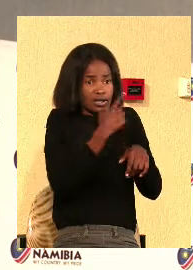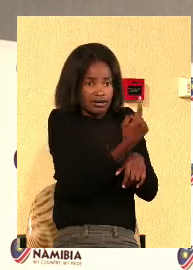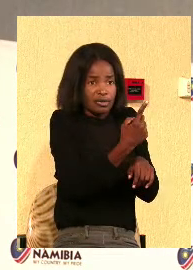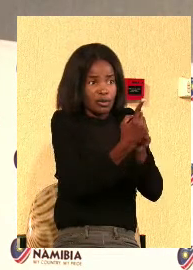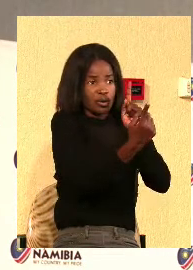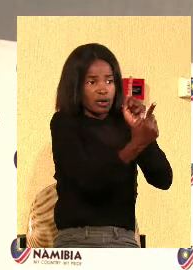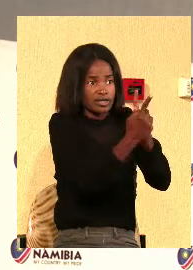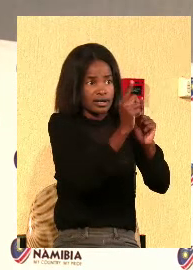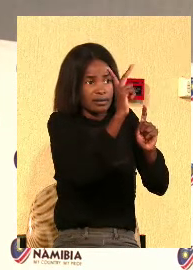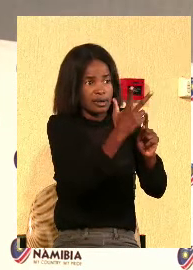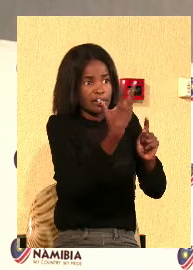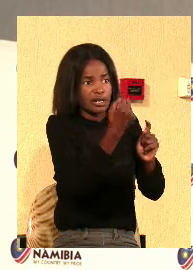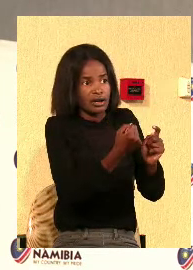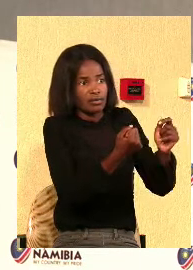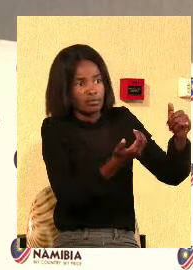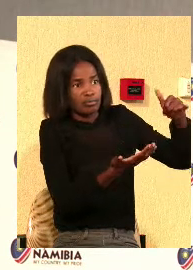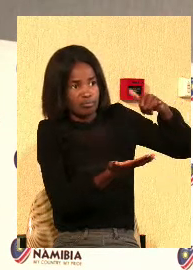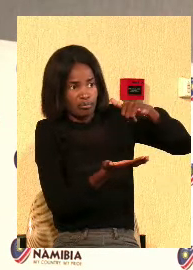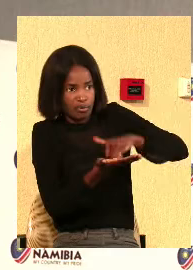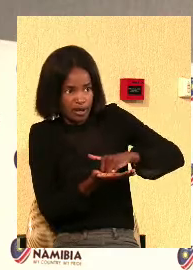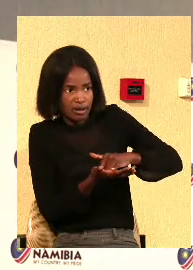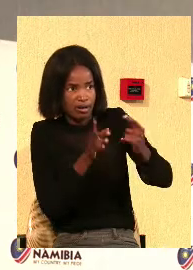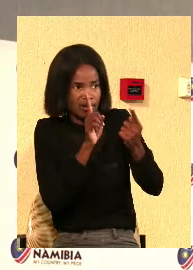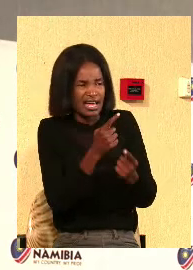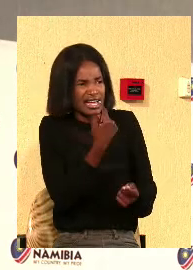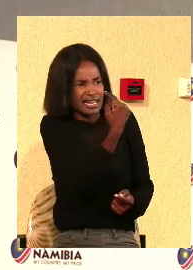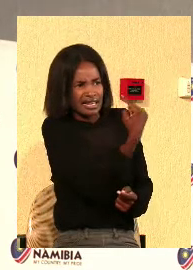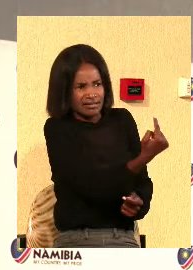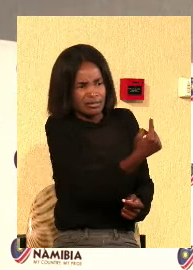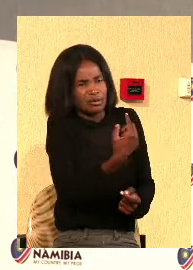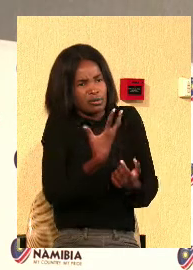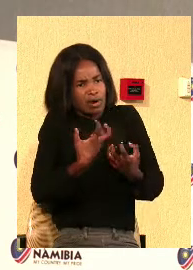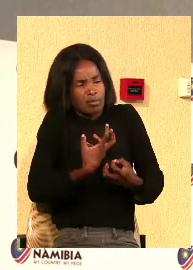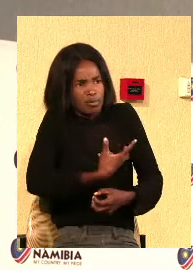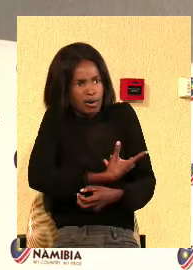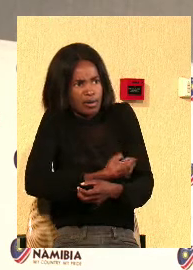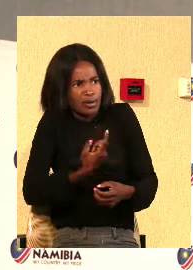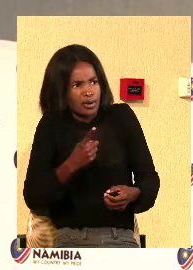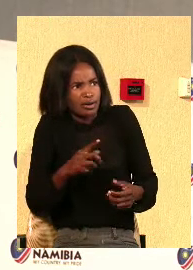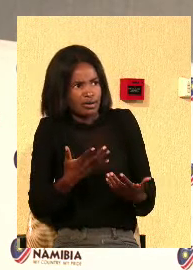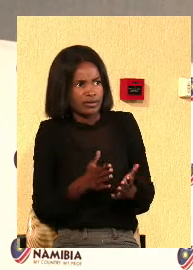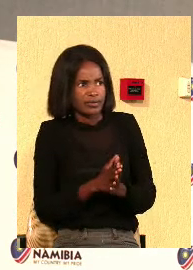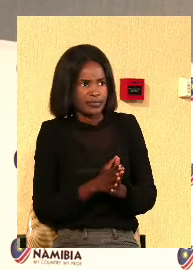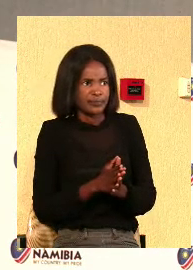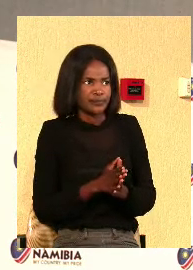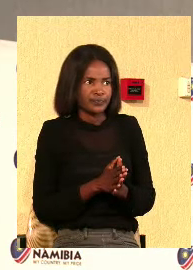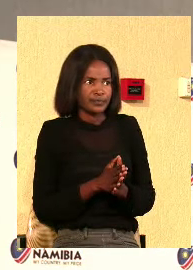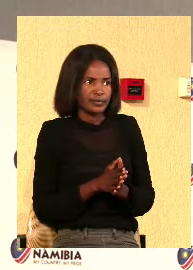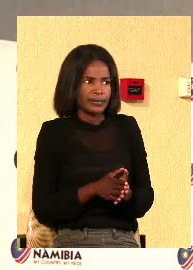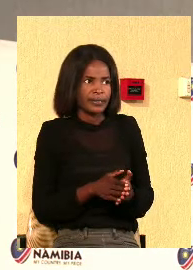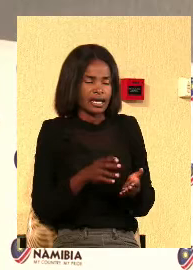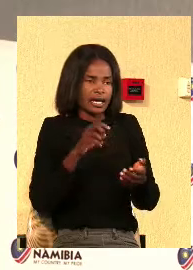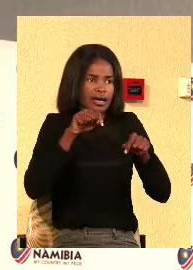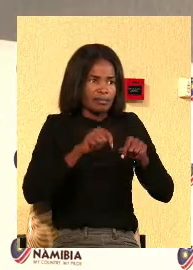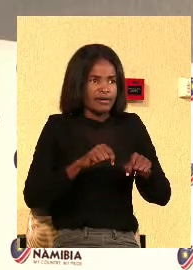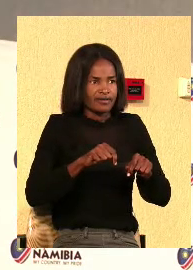find out, okay, lockdown is another 2 weeks. Do you think it's enough time for us to contain the virus, that it doesn't